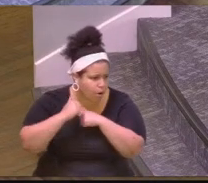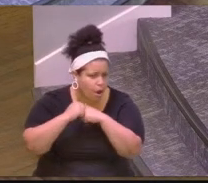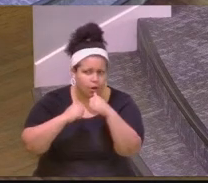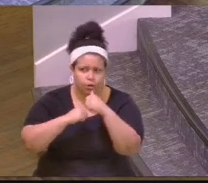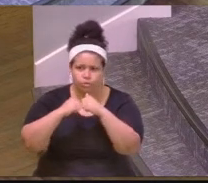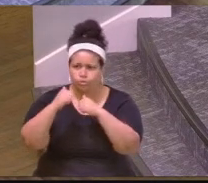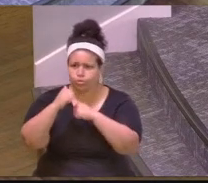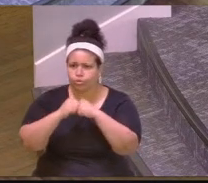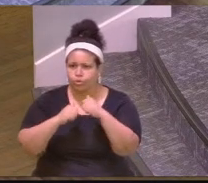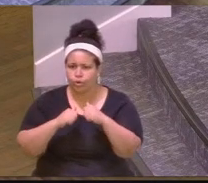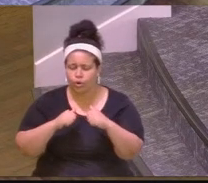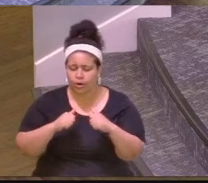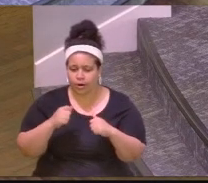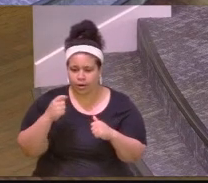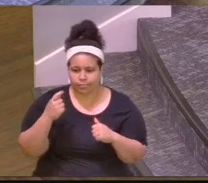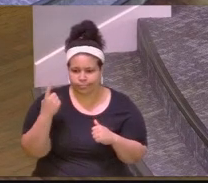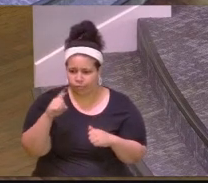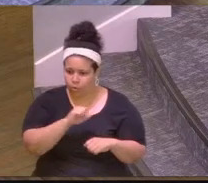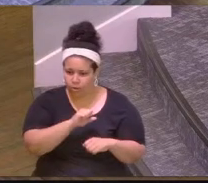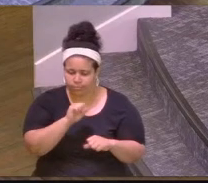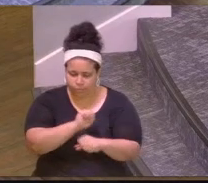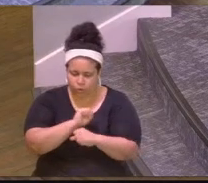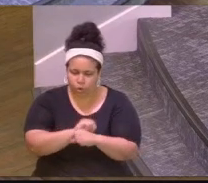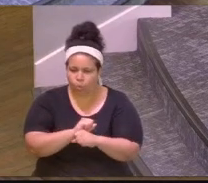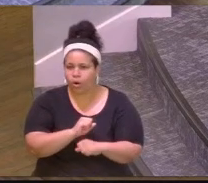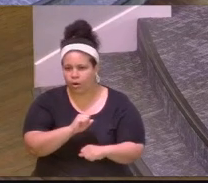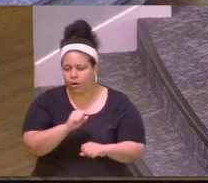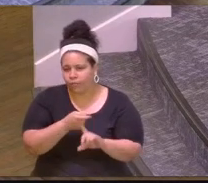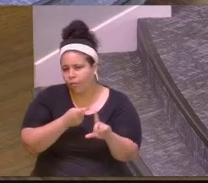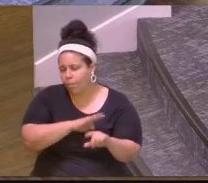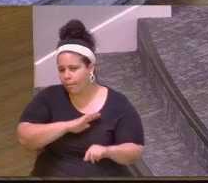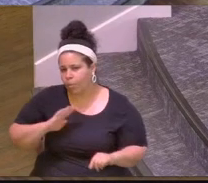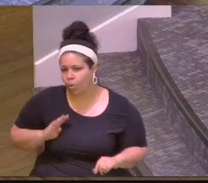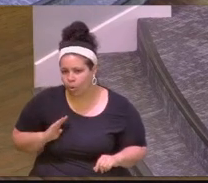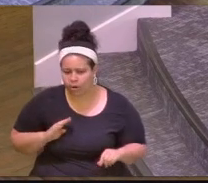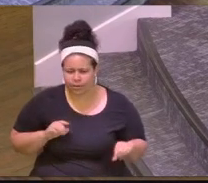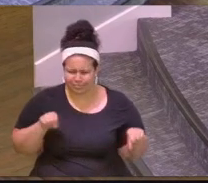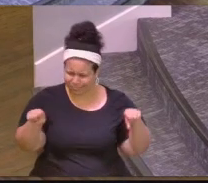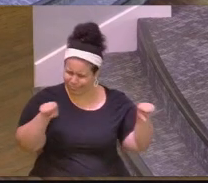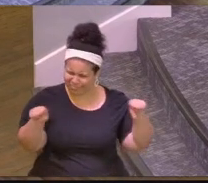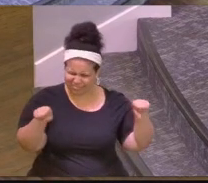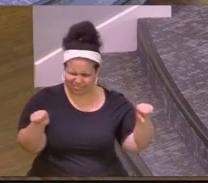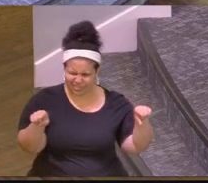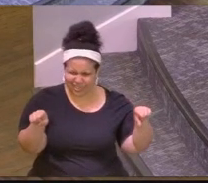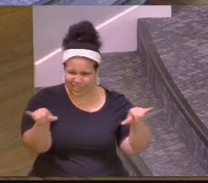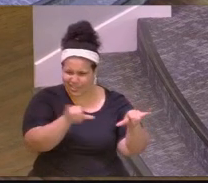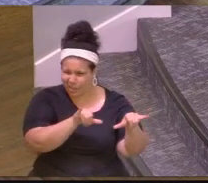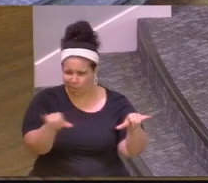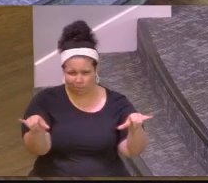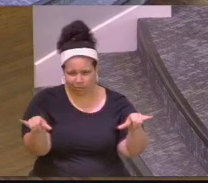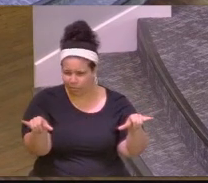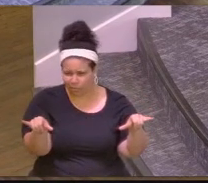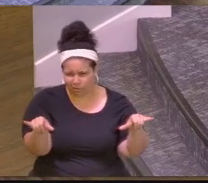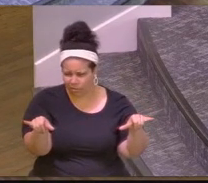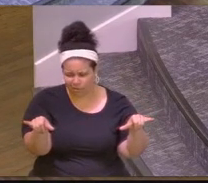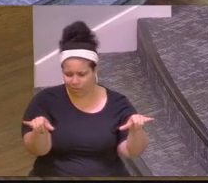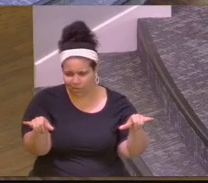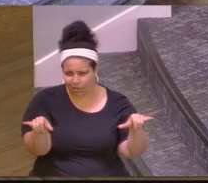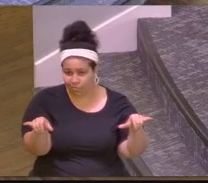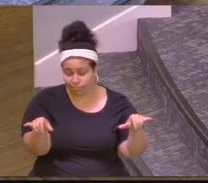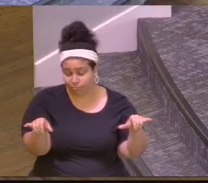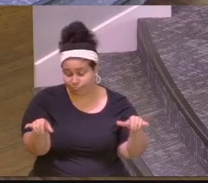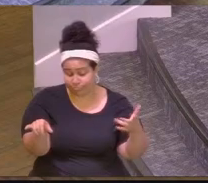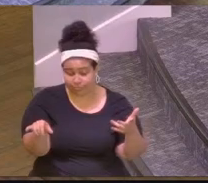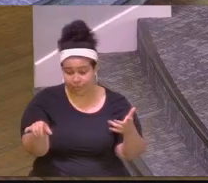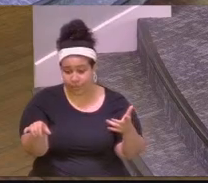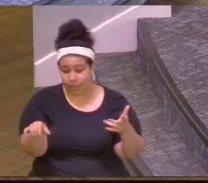work of the board. So I don't see that those two are the same, because from what I've gathered from Cognia, this is